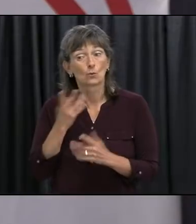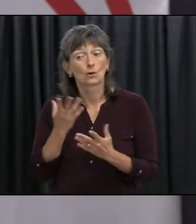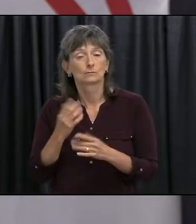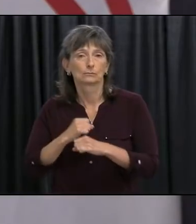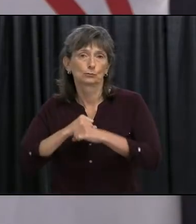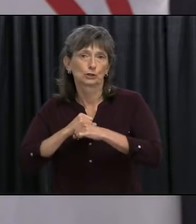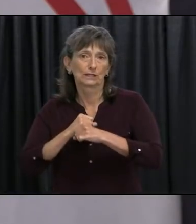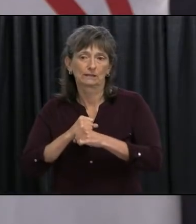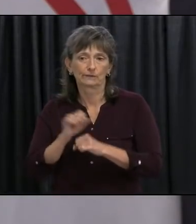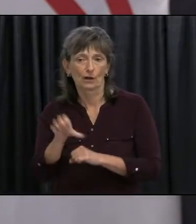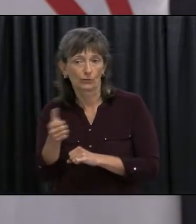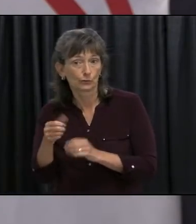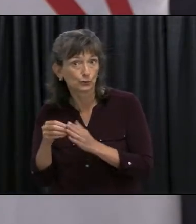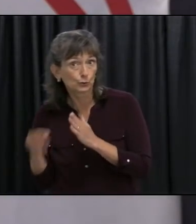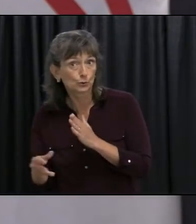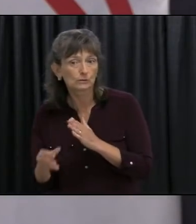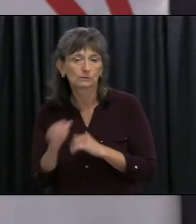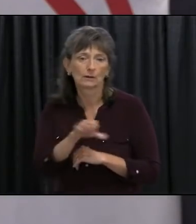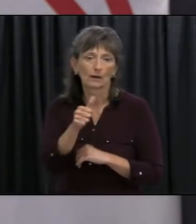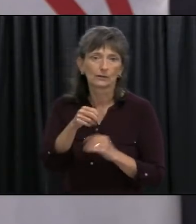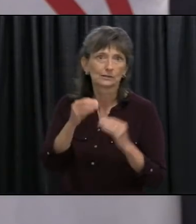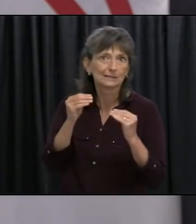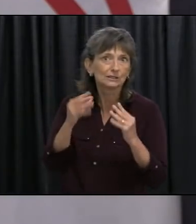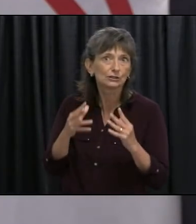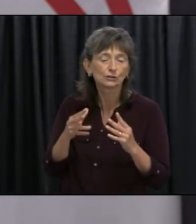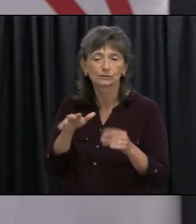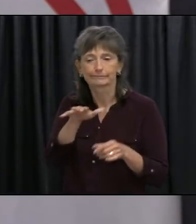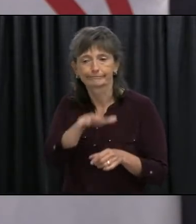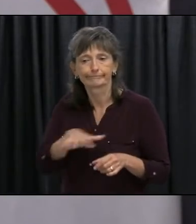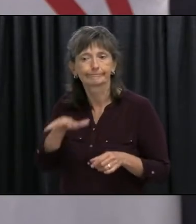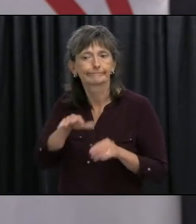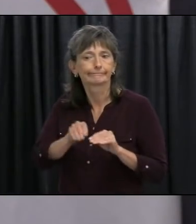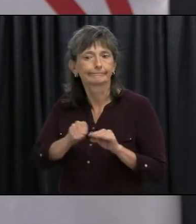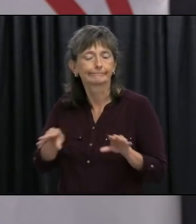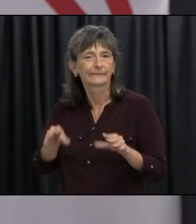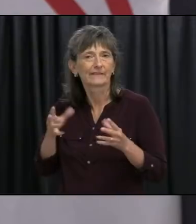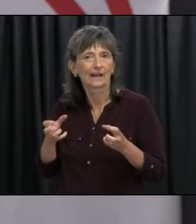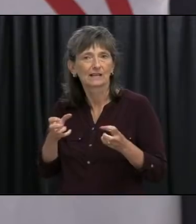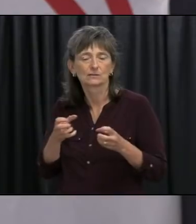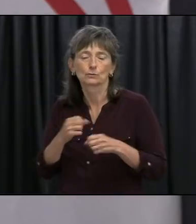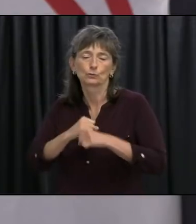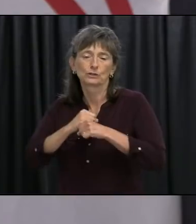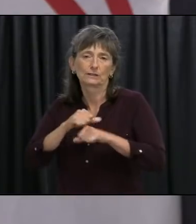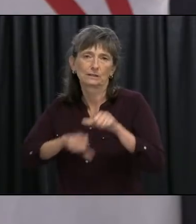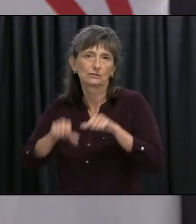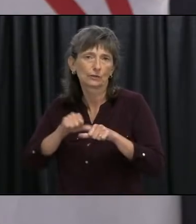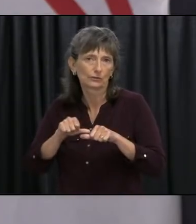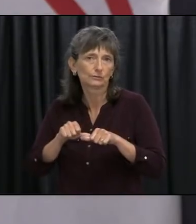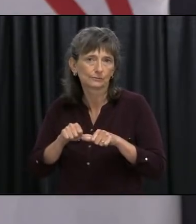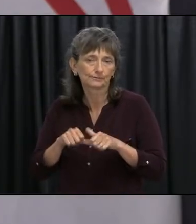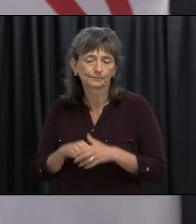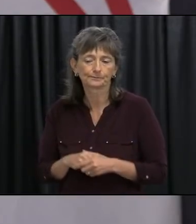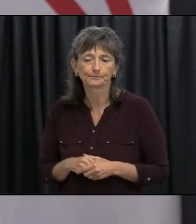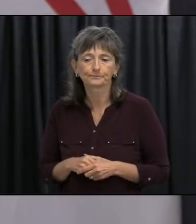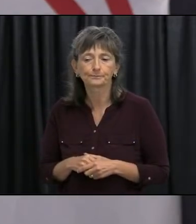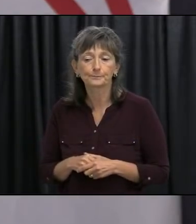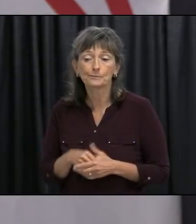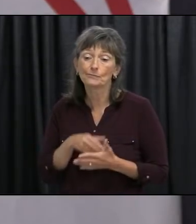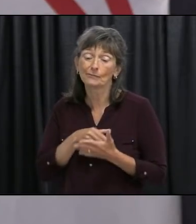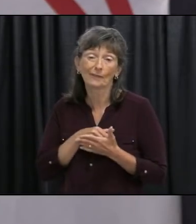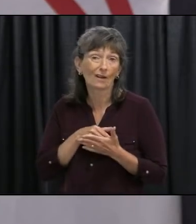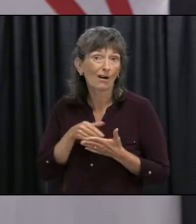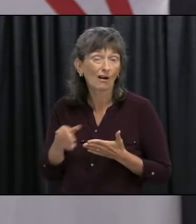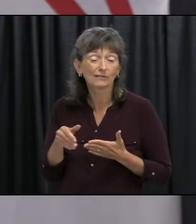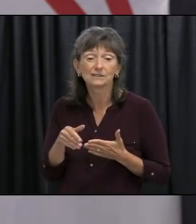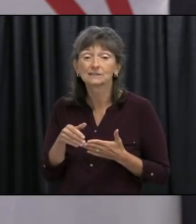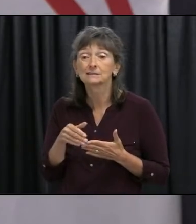protect your fellow students, your fellow teachers in this particular case here, and the people that you work with. I mean, in a lot of cases, kids are